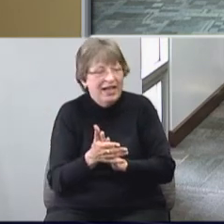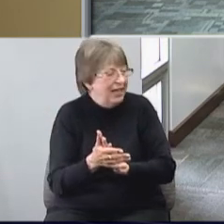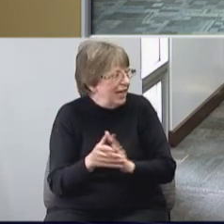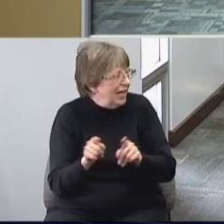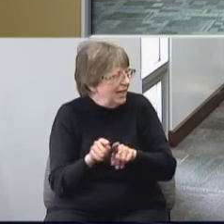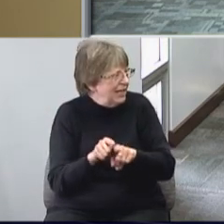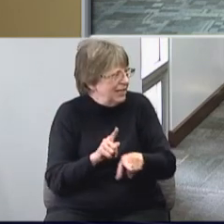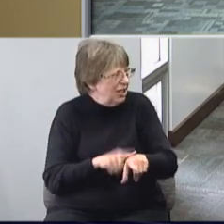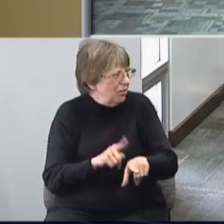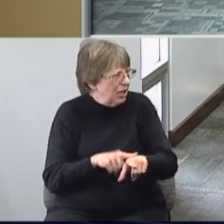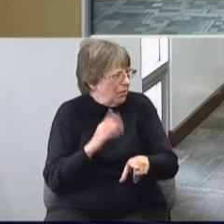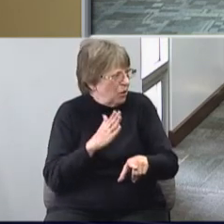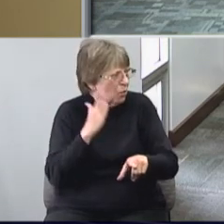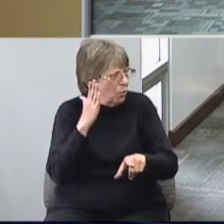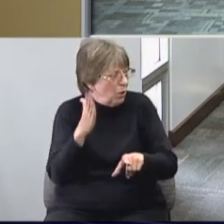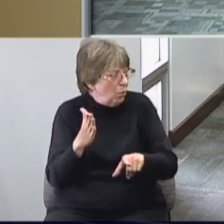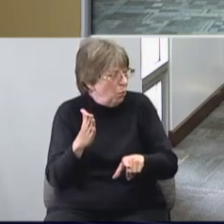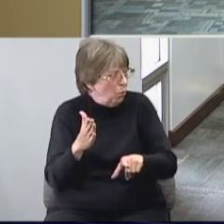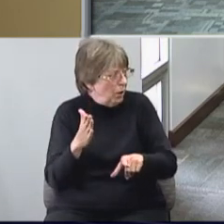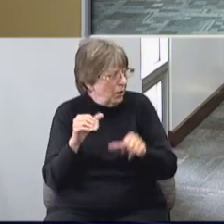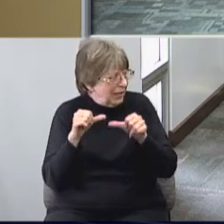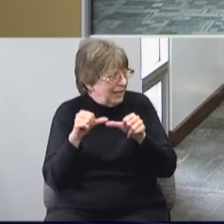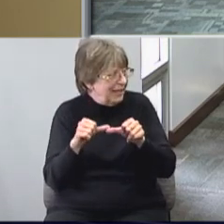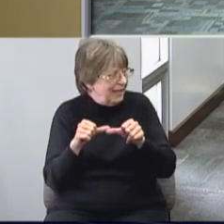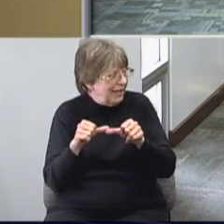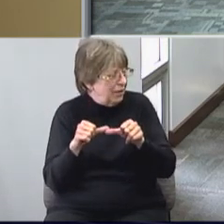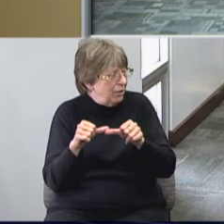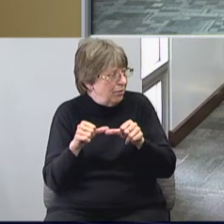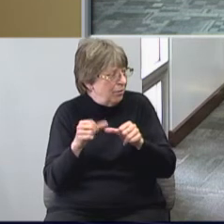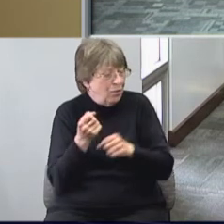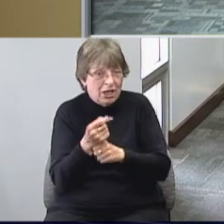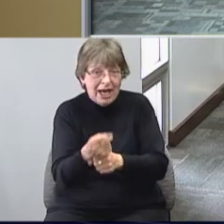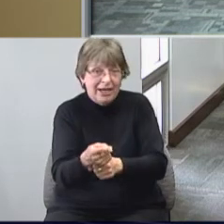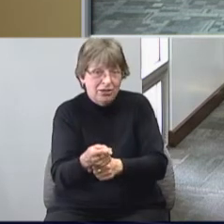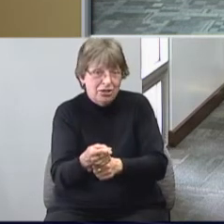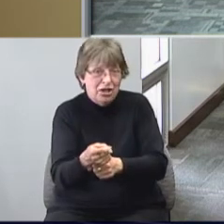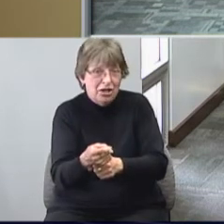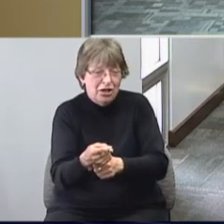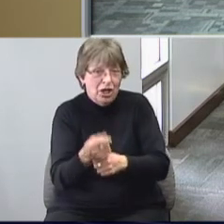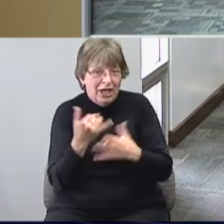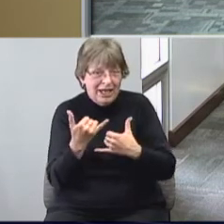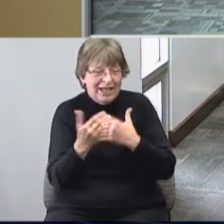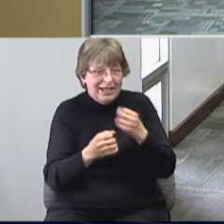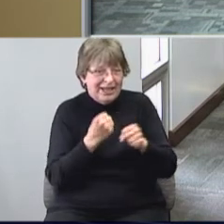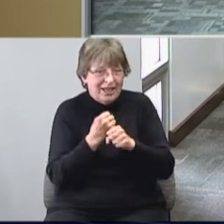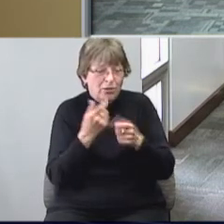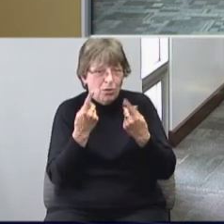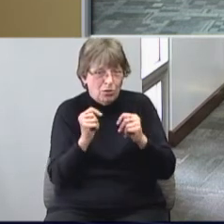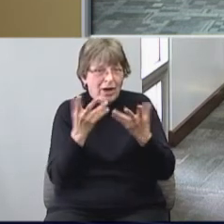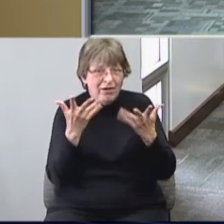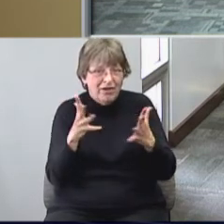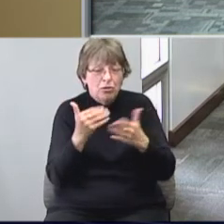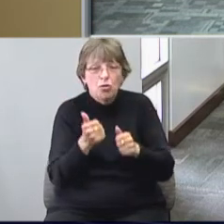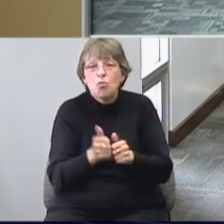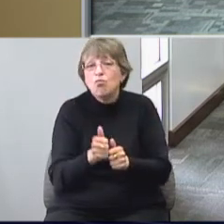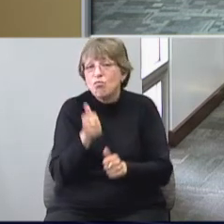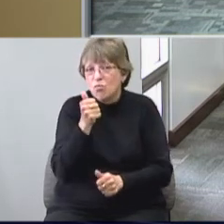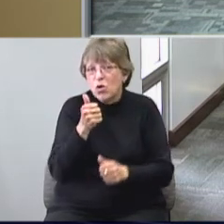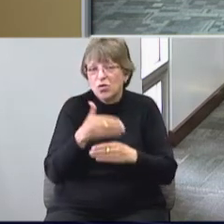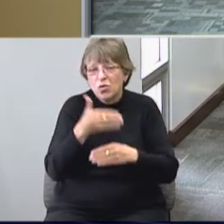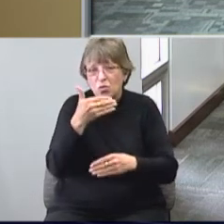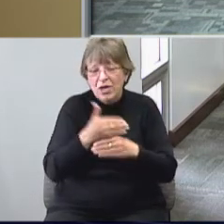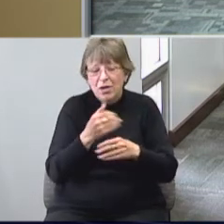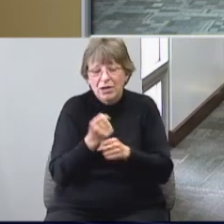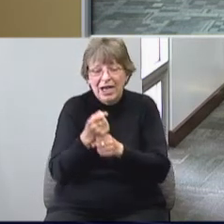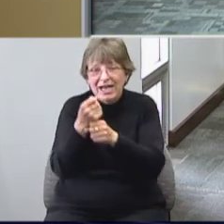same time, we will continue next year. This year we'll try to finish most of the windows, and next